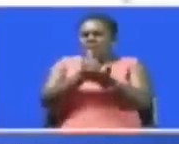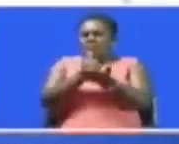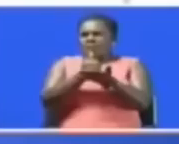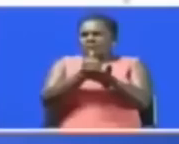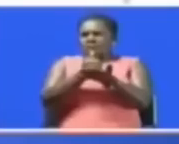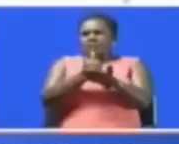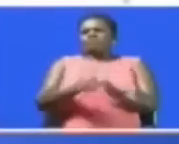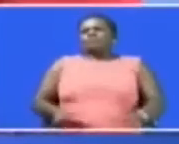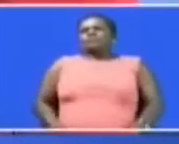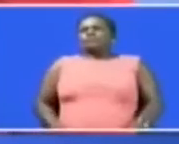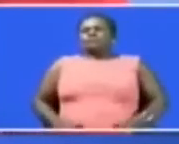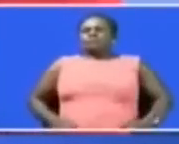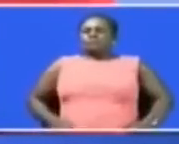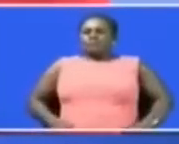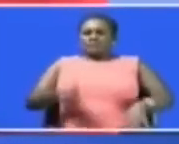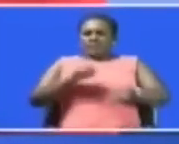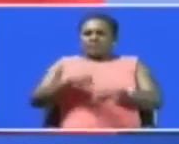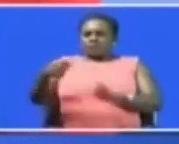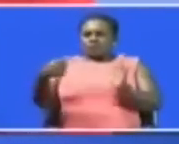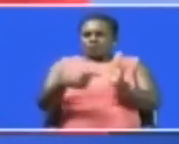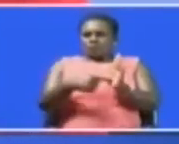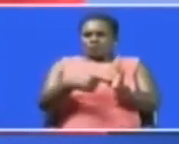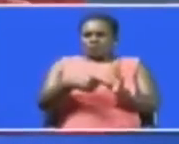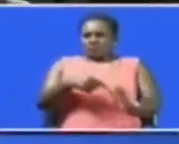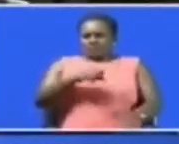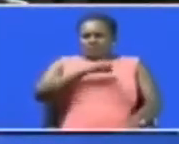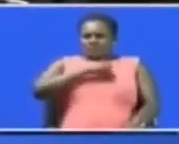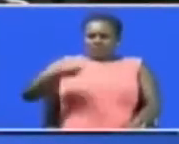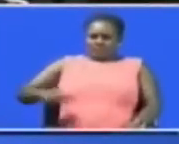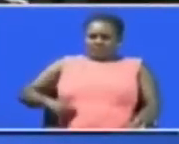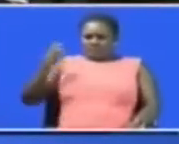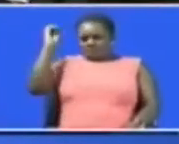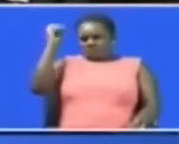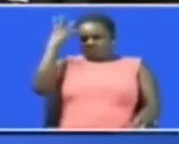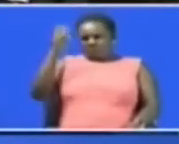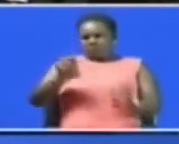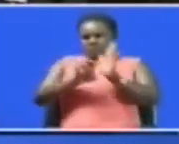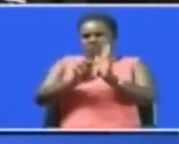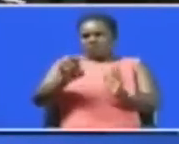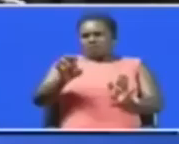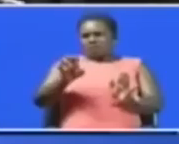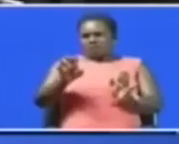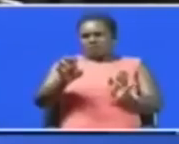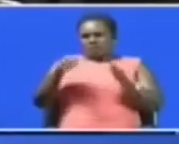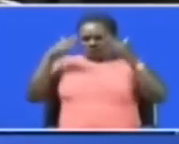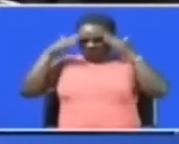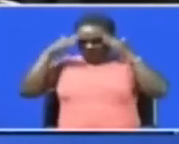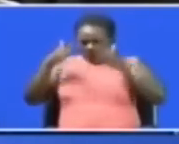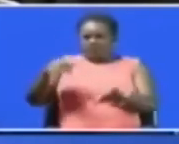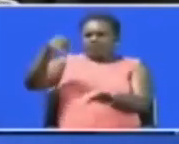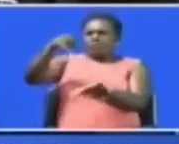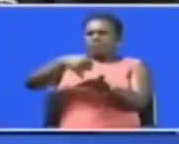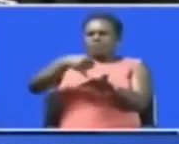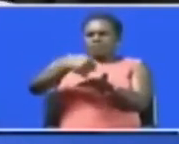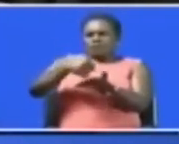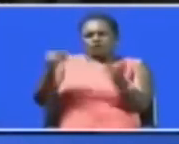in making cases. Senator, let me take us, and as you make your point. Because Senator Orengo addressed the issue of, for example, Waraka. But let's stay on inclusivity. It's important